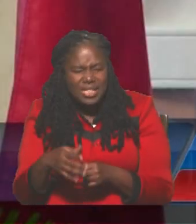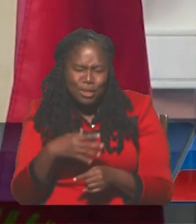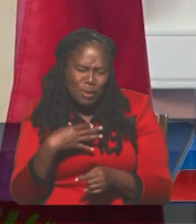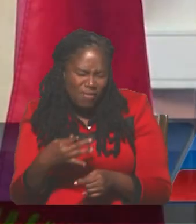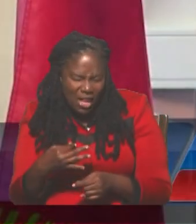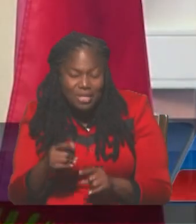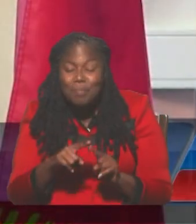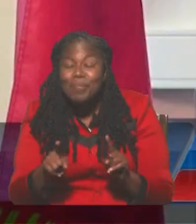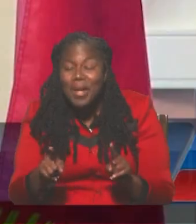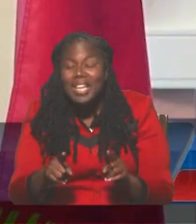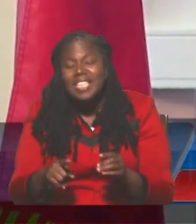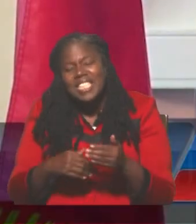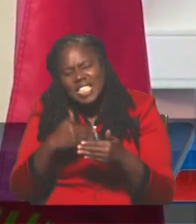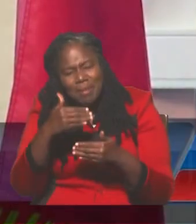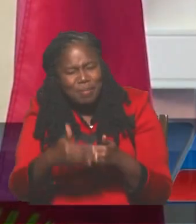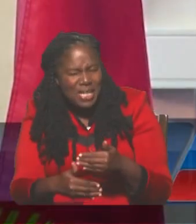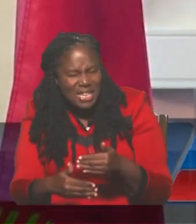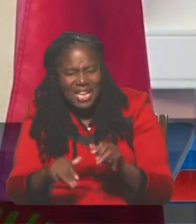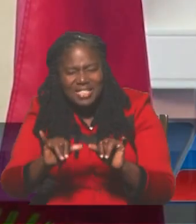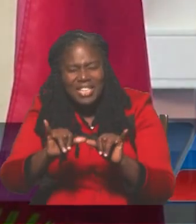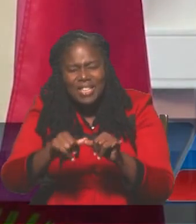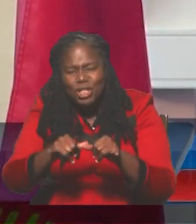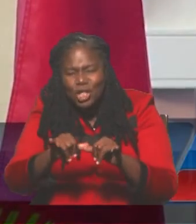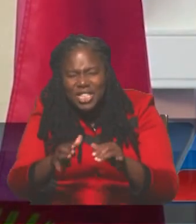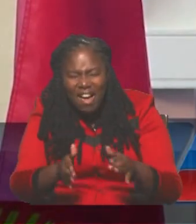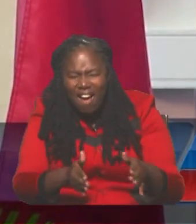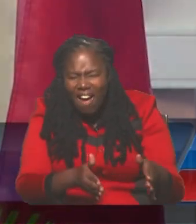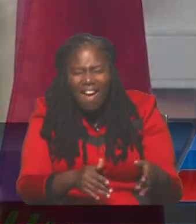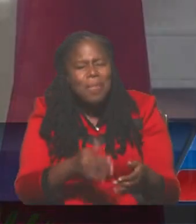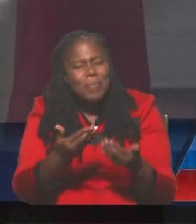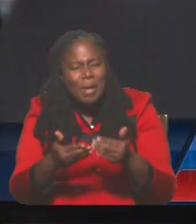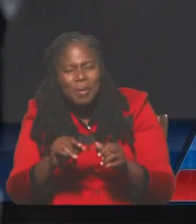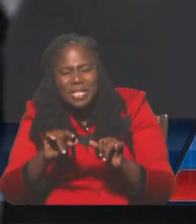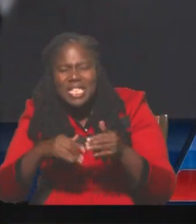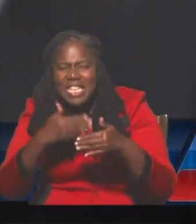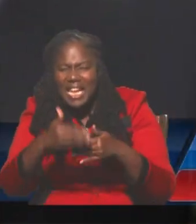inventor, engineer, and leader of tomorrow.